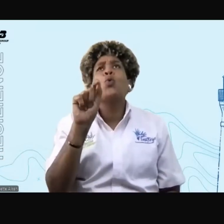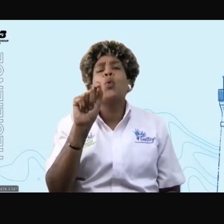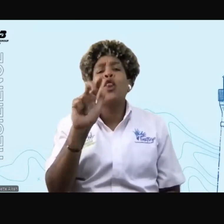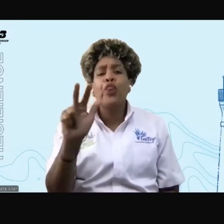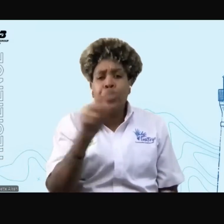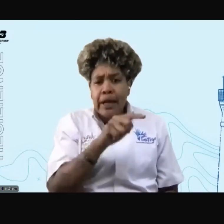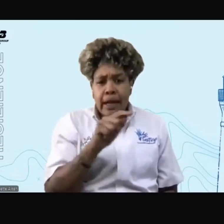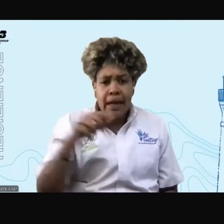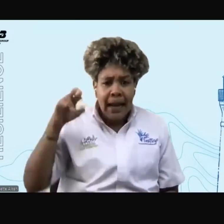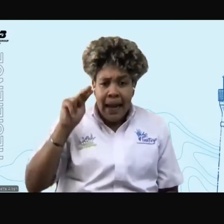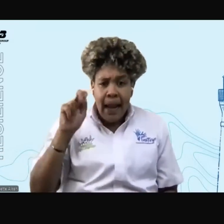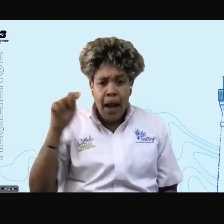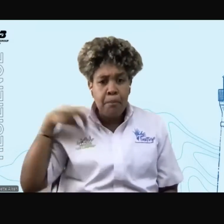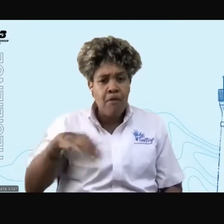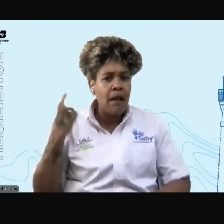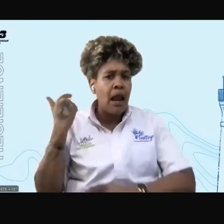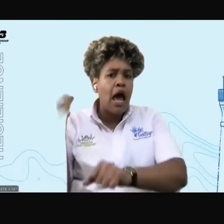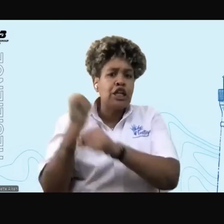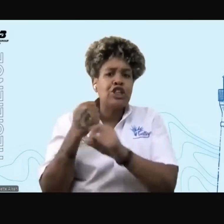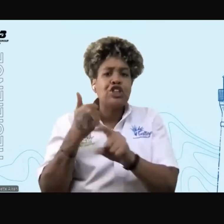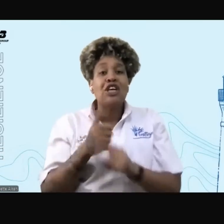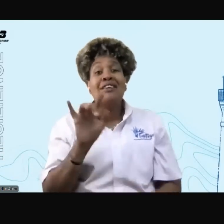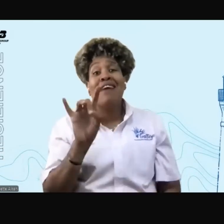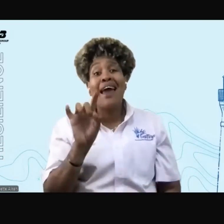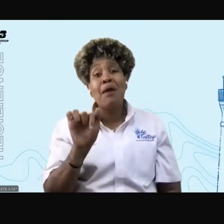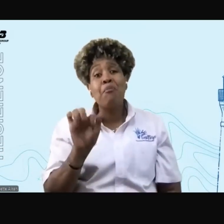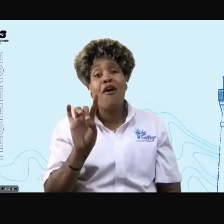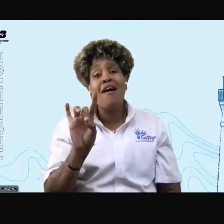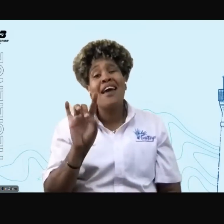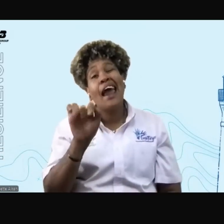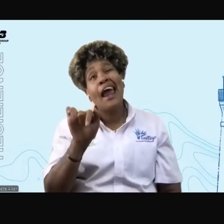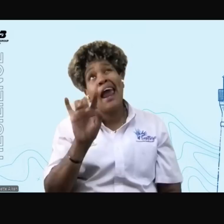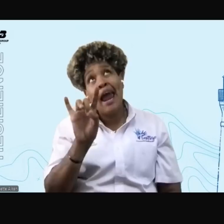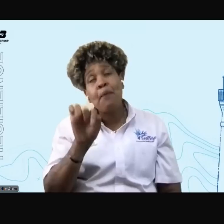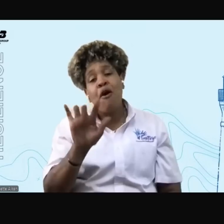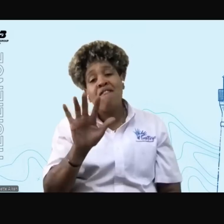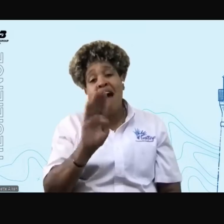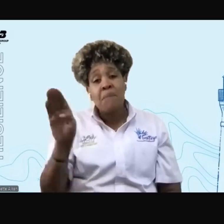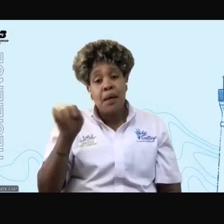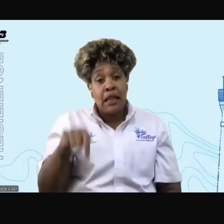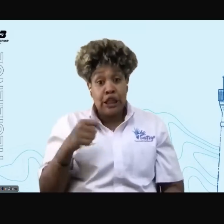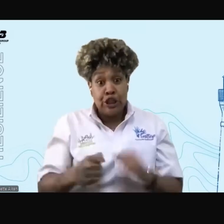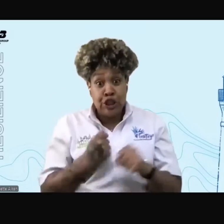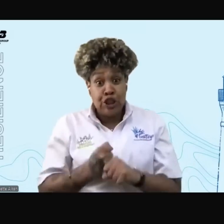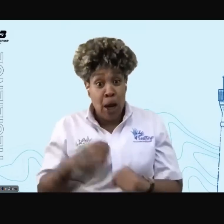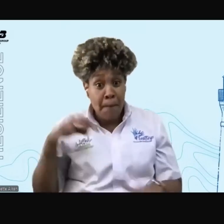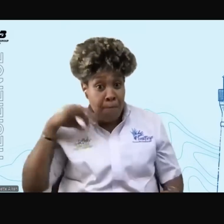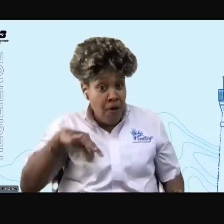2023, last year, was 8.5 billion. This year,